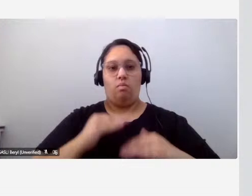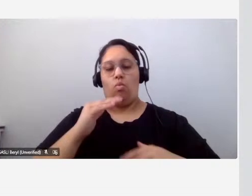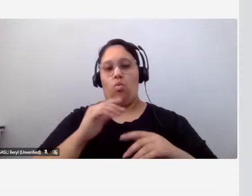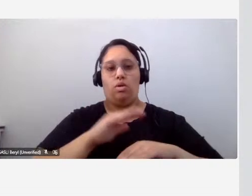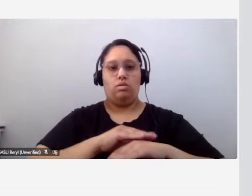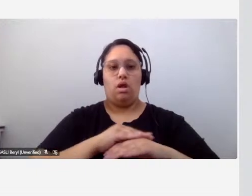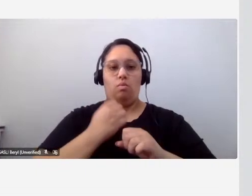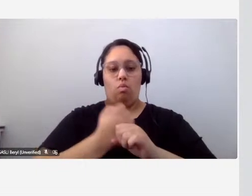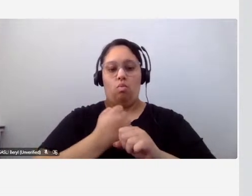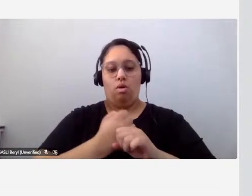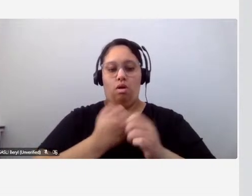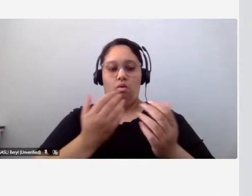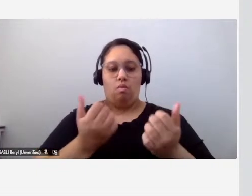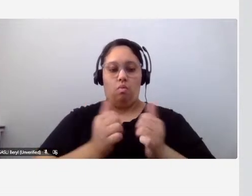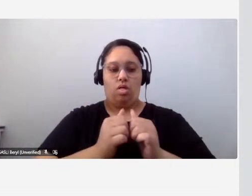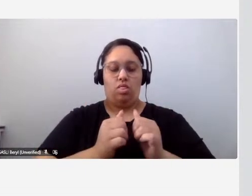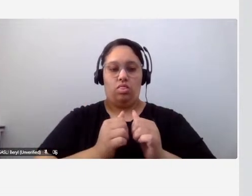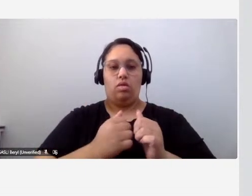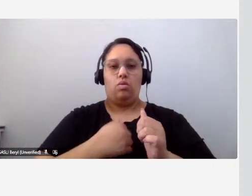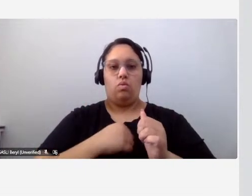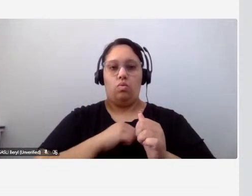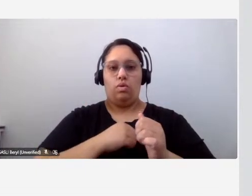to work with,